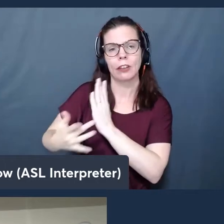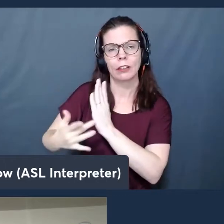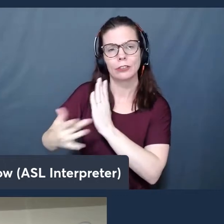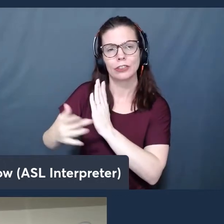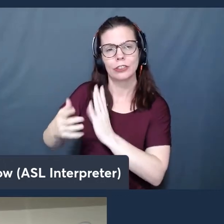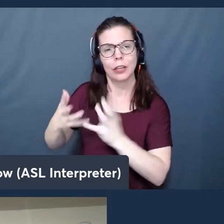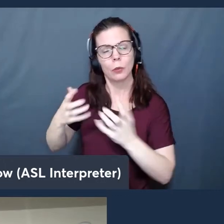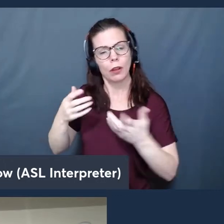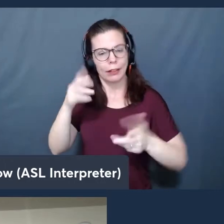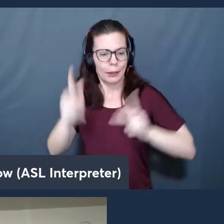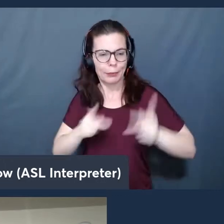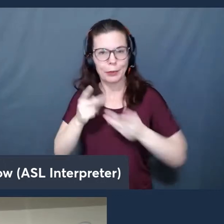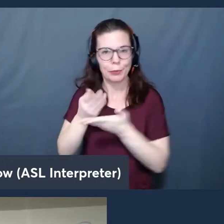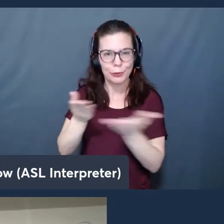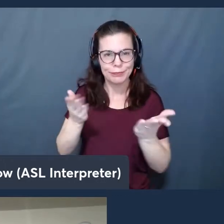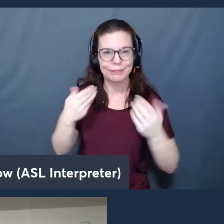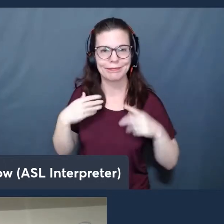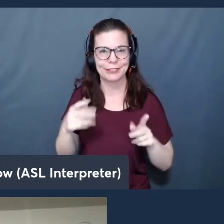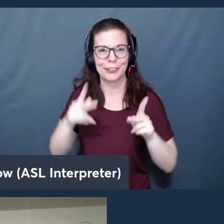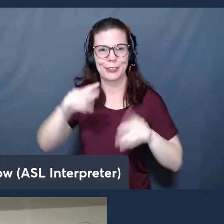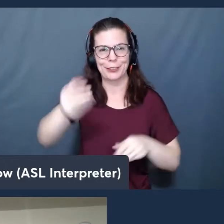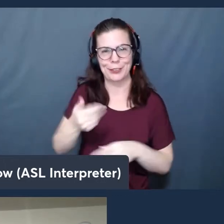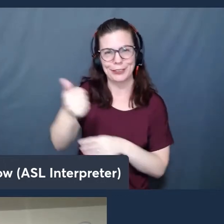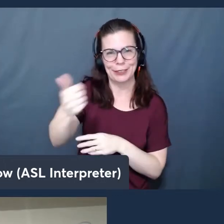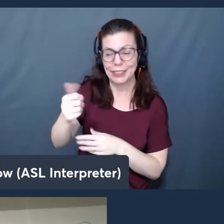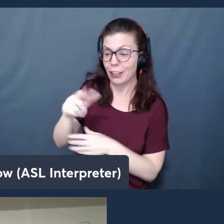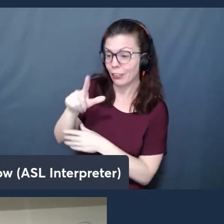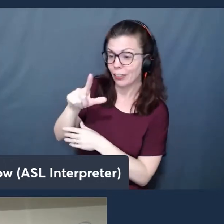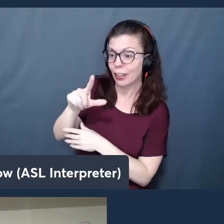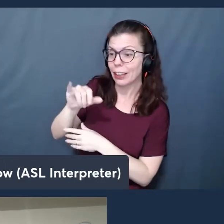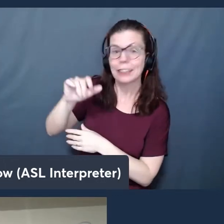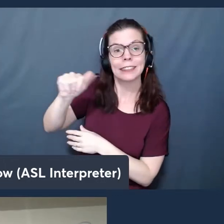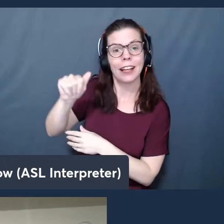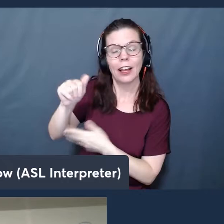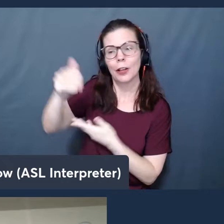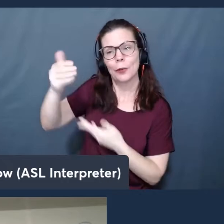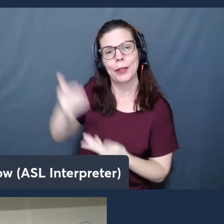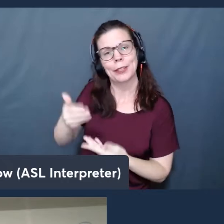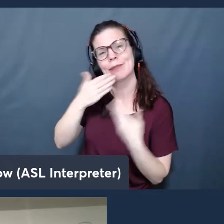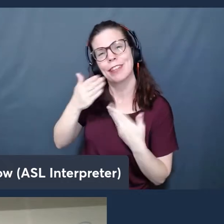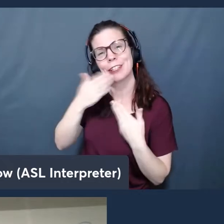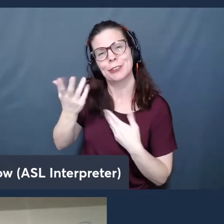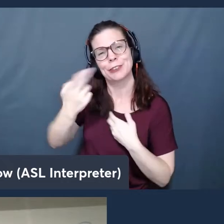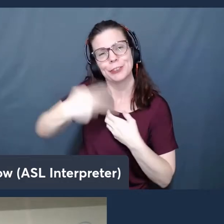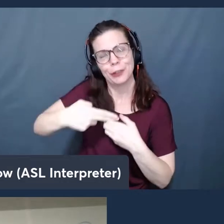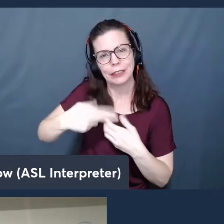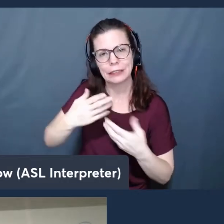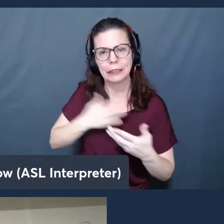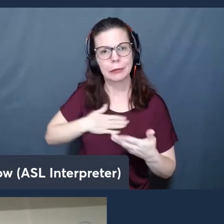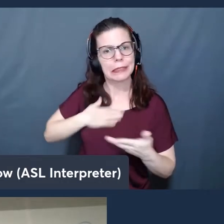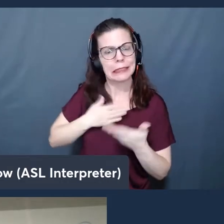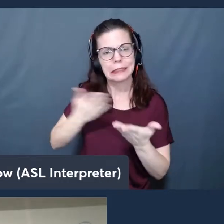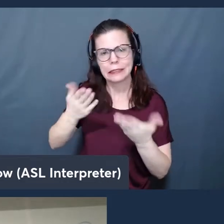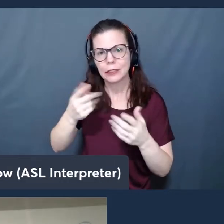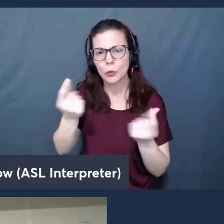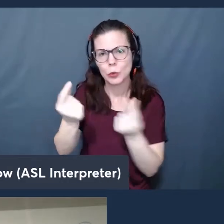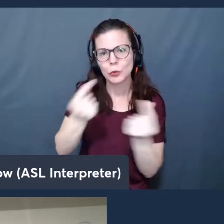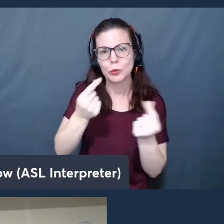give the people a chance to introduce themselves. Lisa, welcome. Thank you very much for being here. Please do tell us, what do you